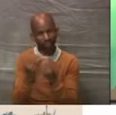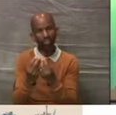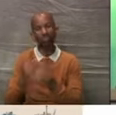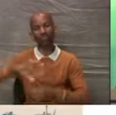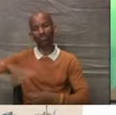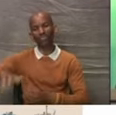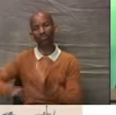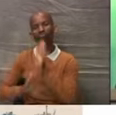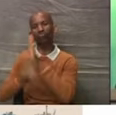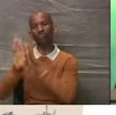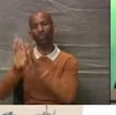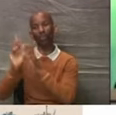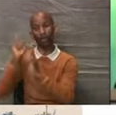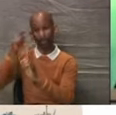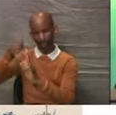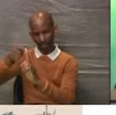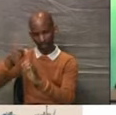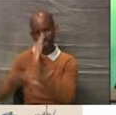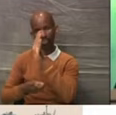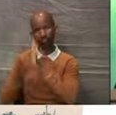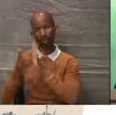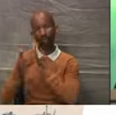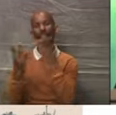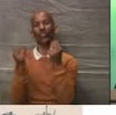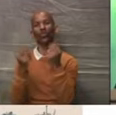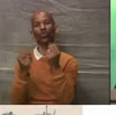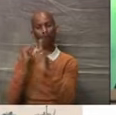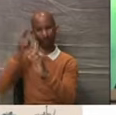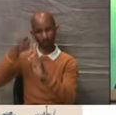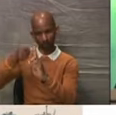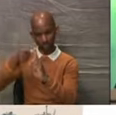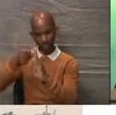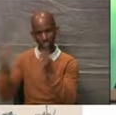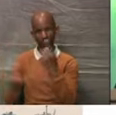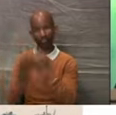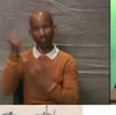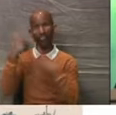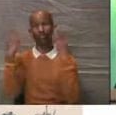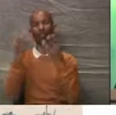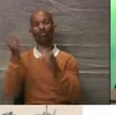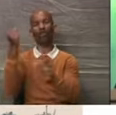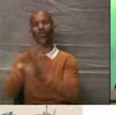provincial growth points and develop new growth points to benefit the people of Gauteng.